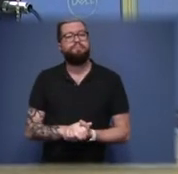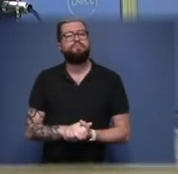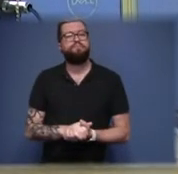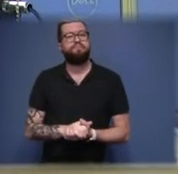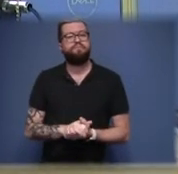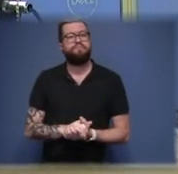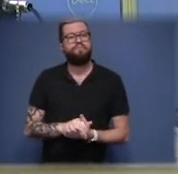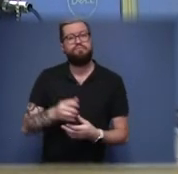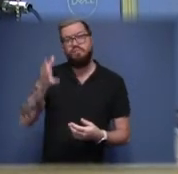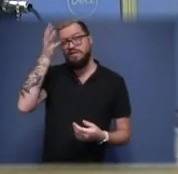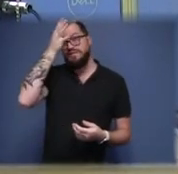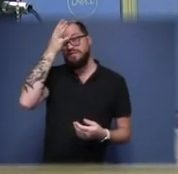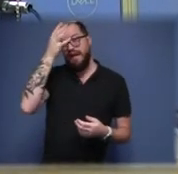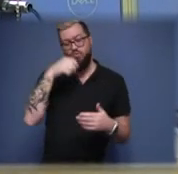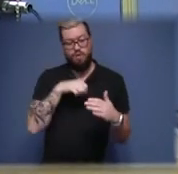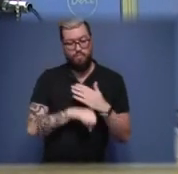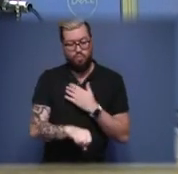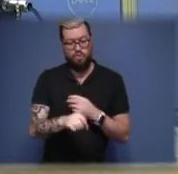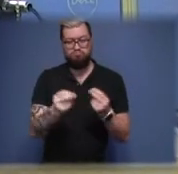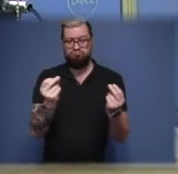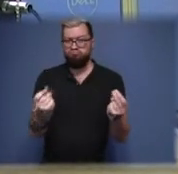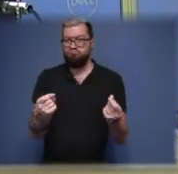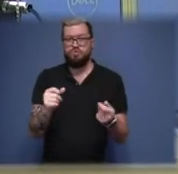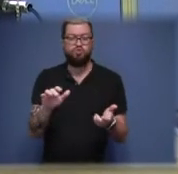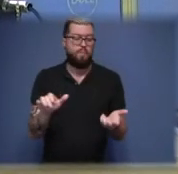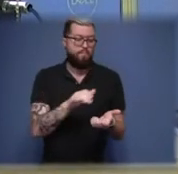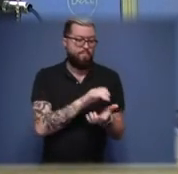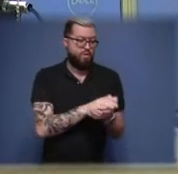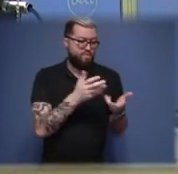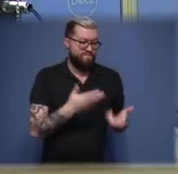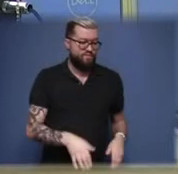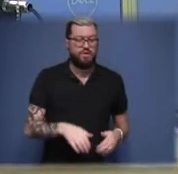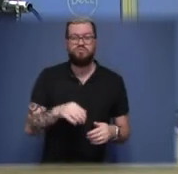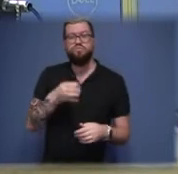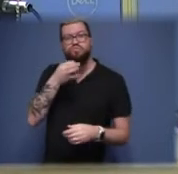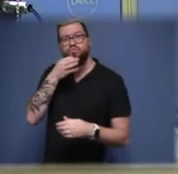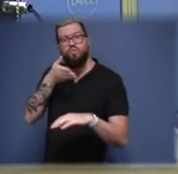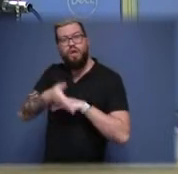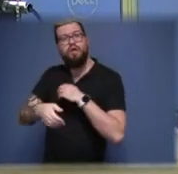My dad was born shortly after they got married.